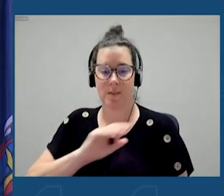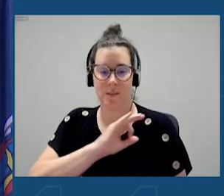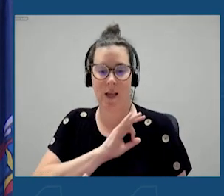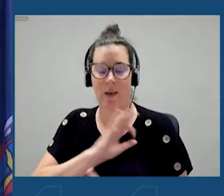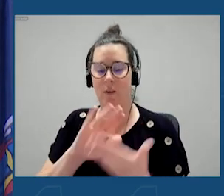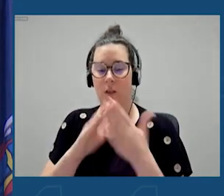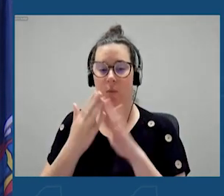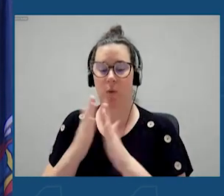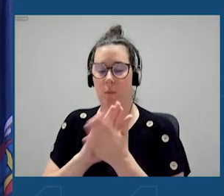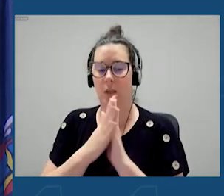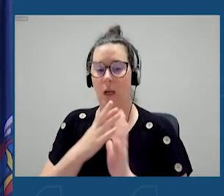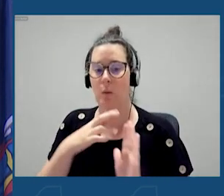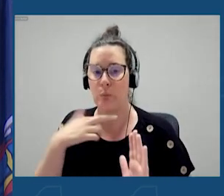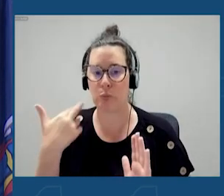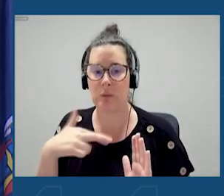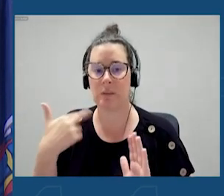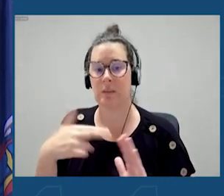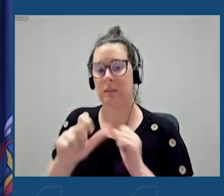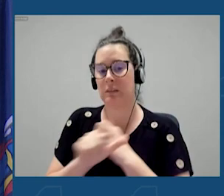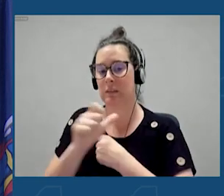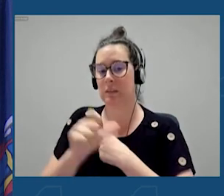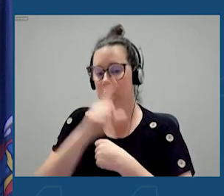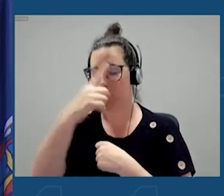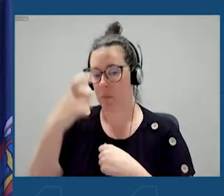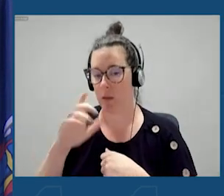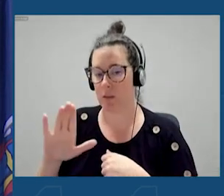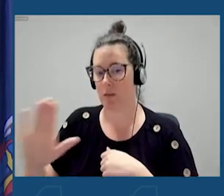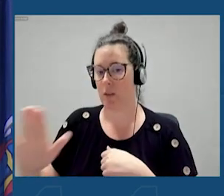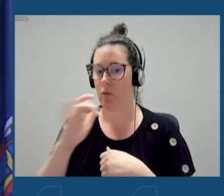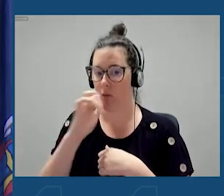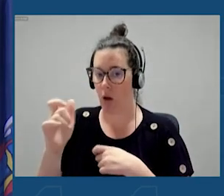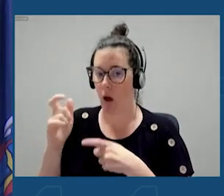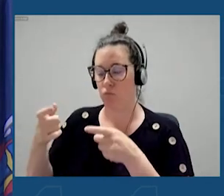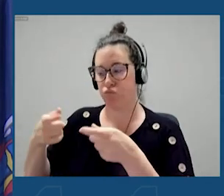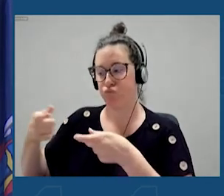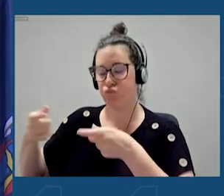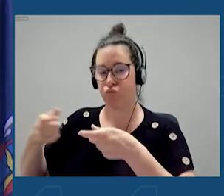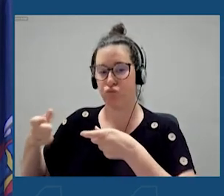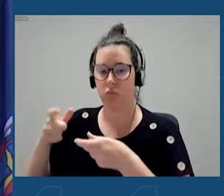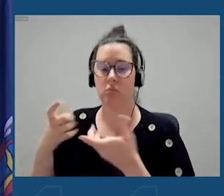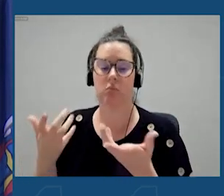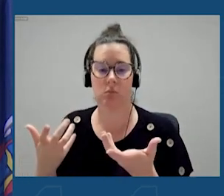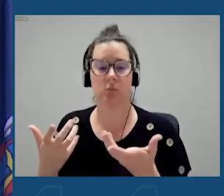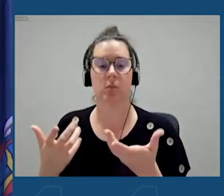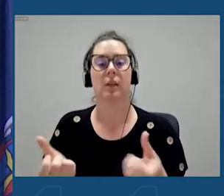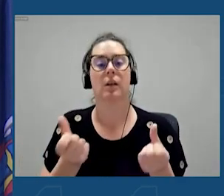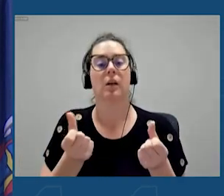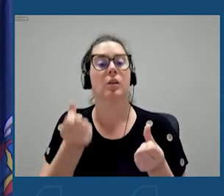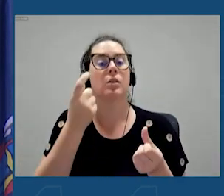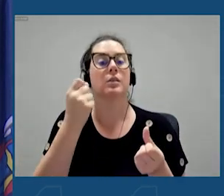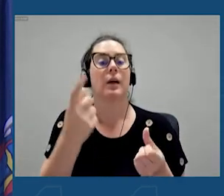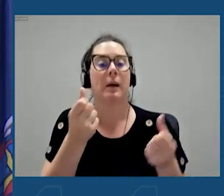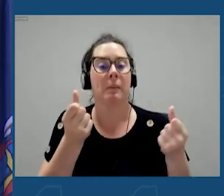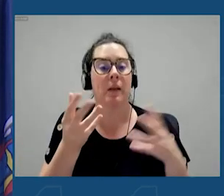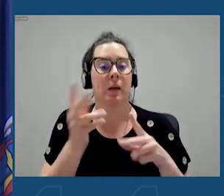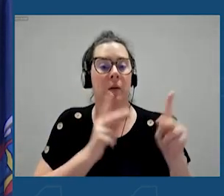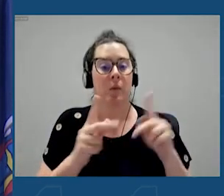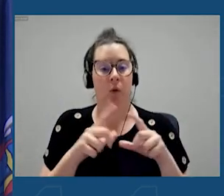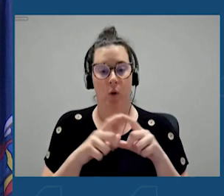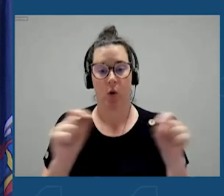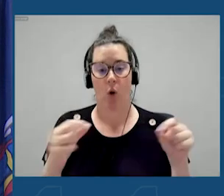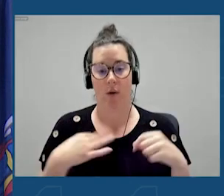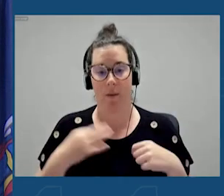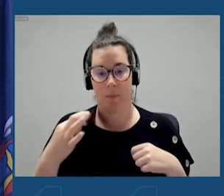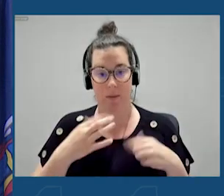as a result of their illicit operations. Meanwhile, so many other New Yorkers, including card applicants, some of whom are in the room